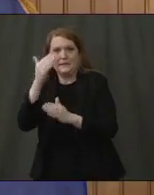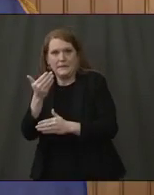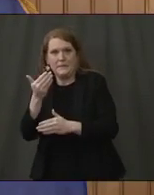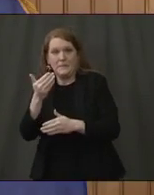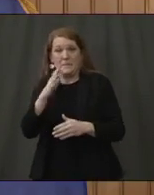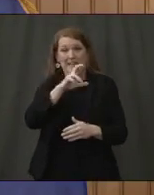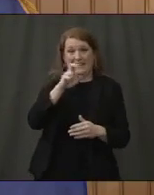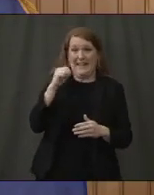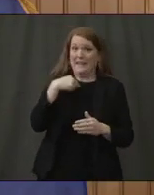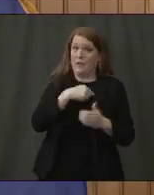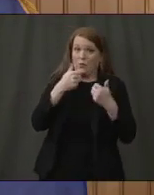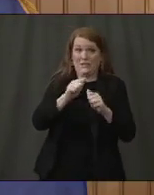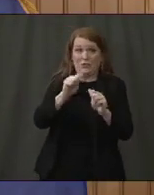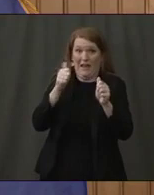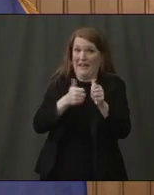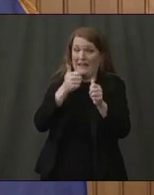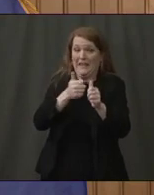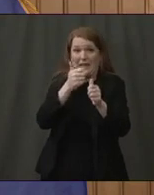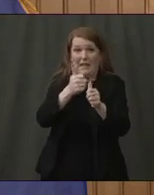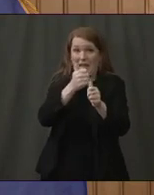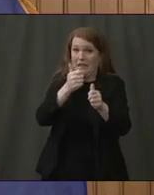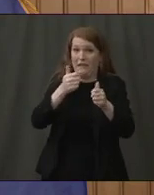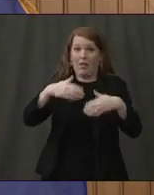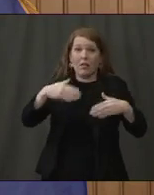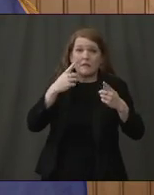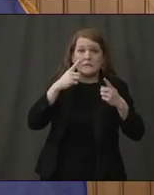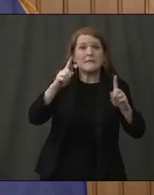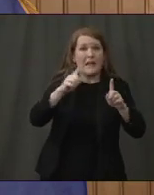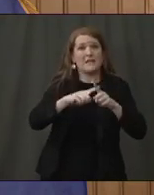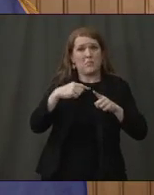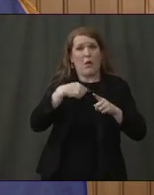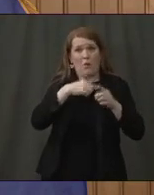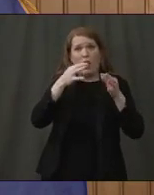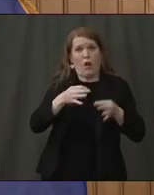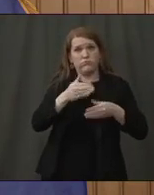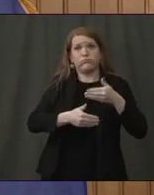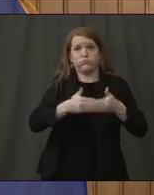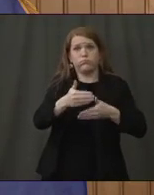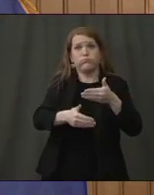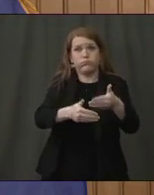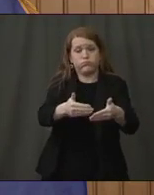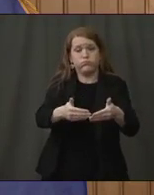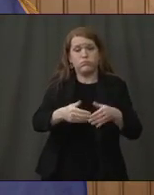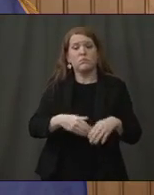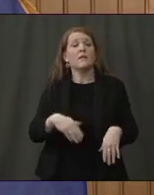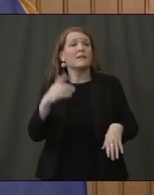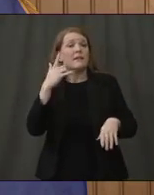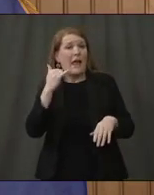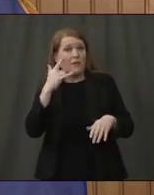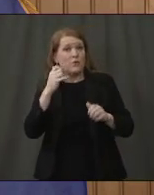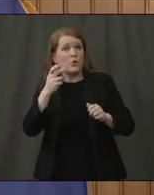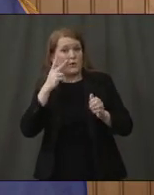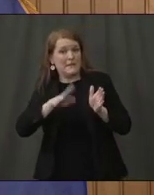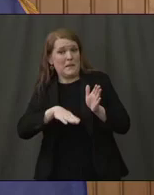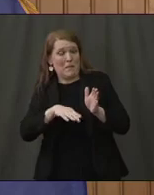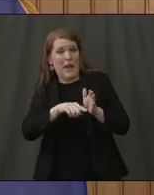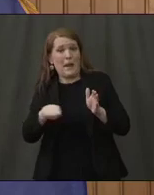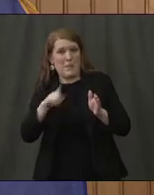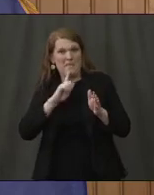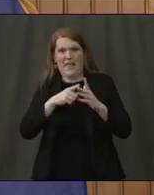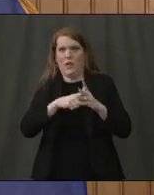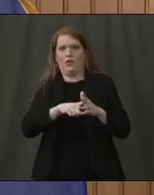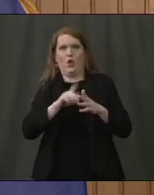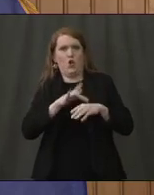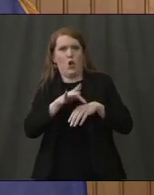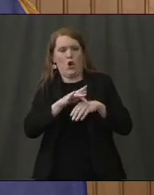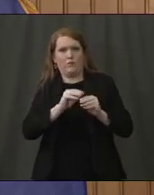making progress. California, you see in the bottom there, they were early on. And they were early on in terms of social distancing,